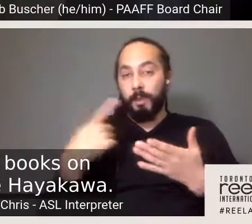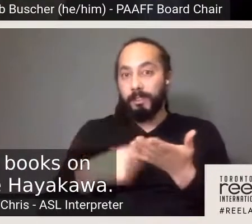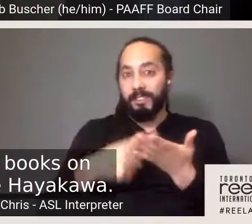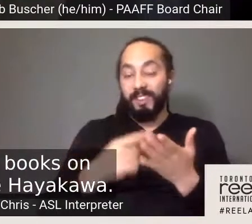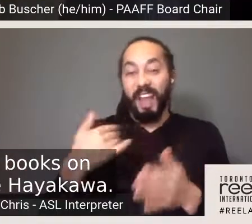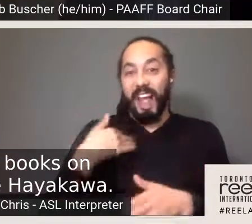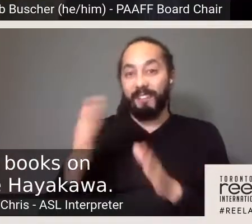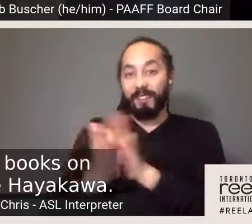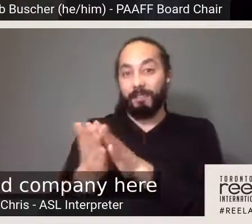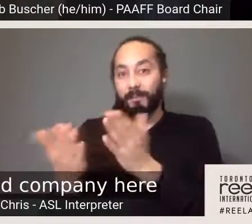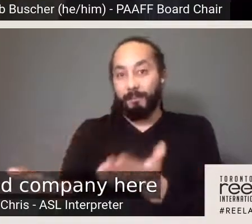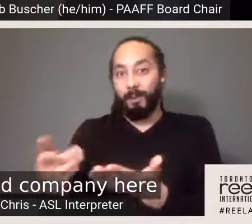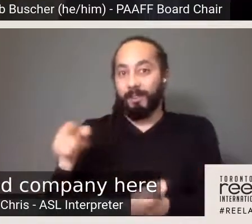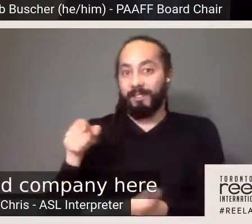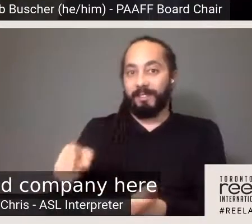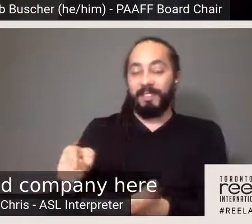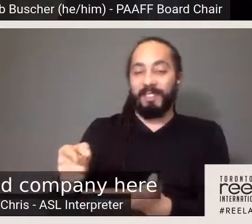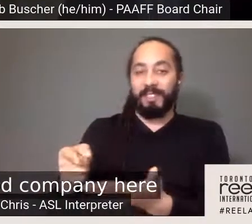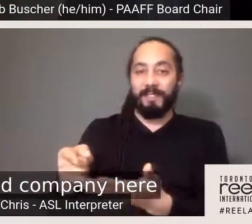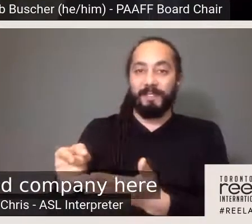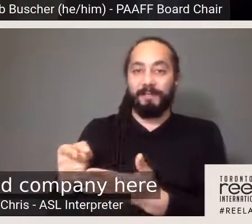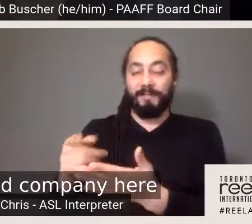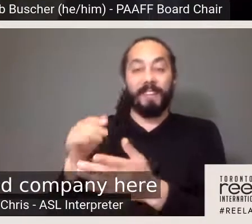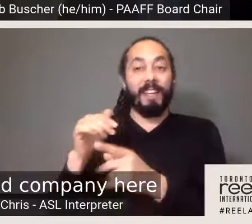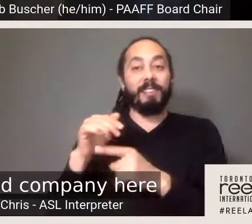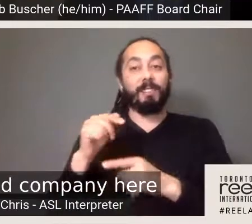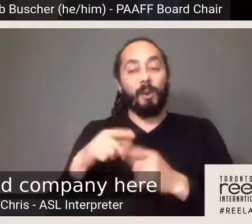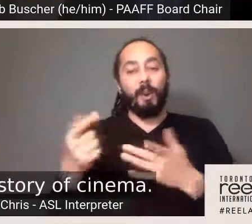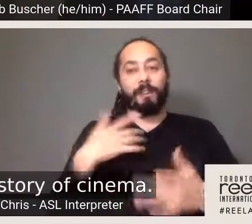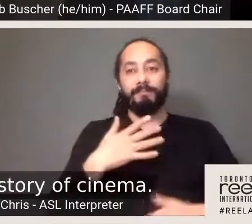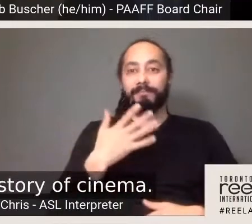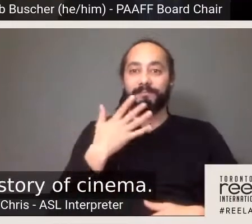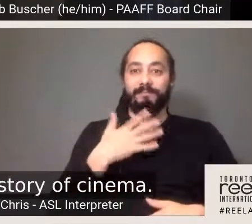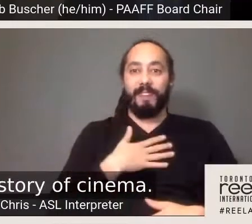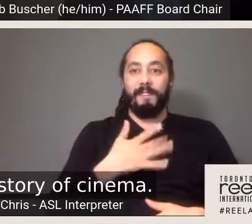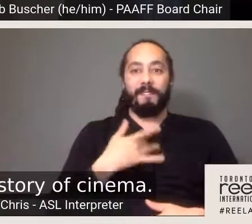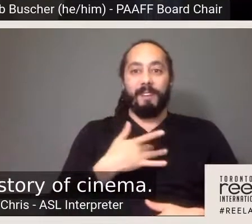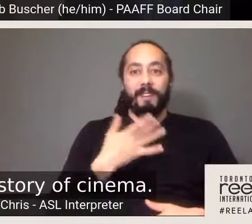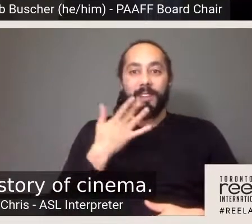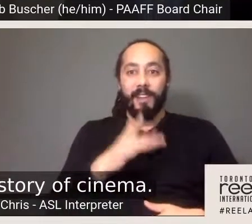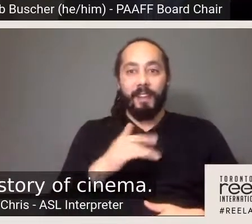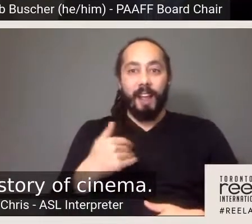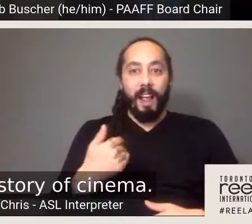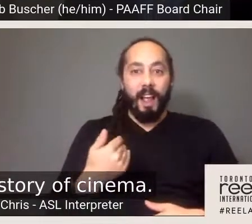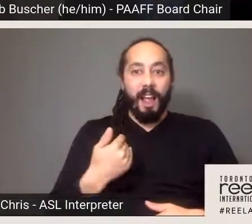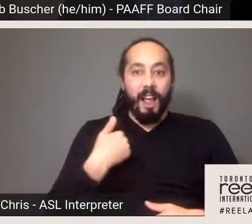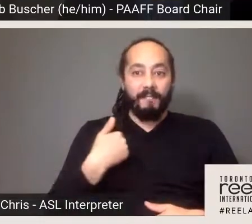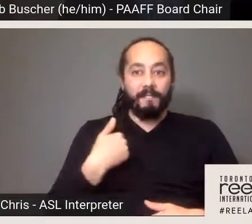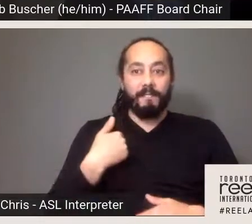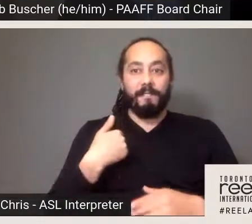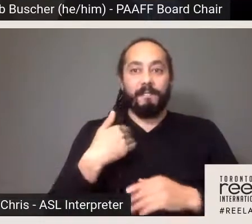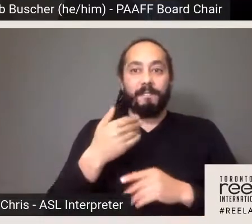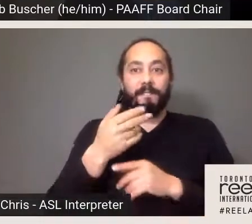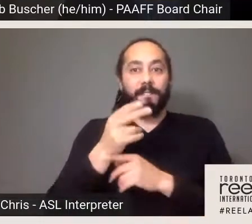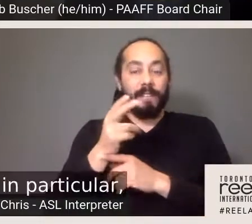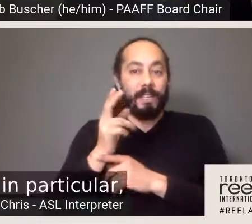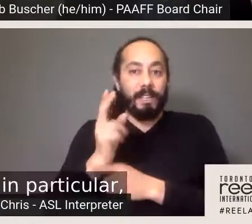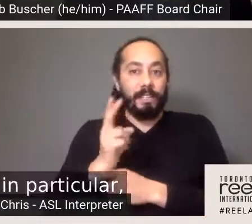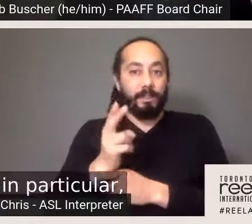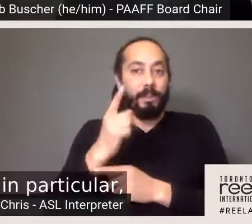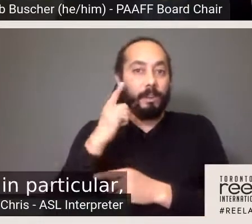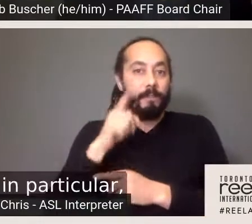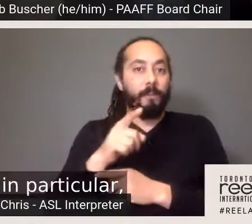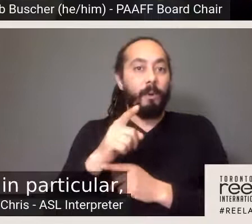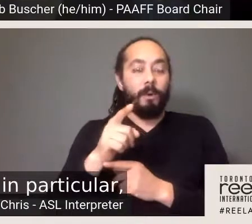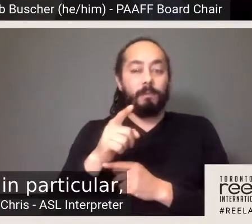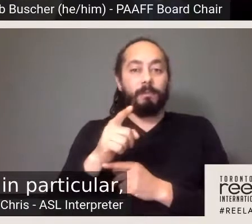Sesshu Hayakawa. So glad to be in good company here as we talk about the history of cinema. Looking